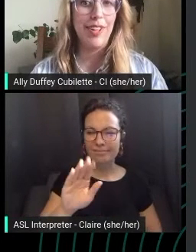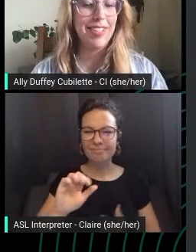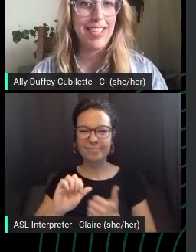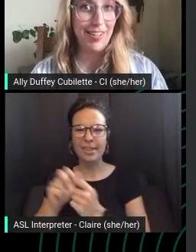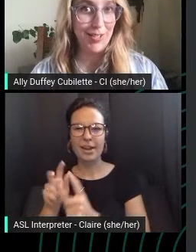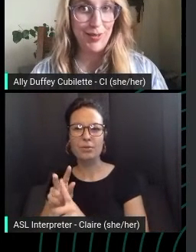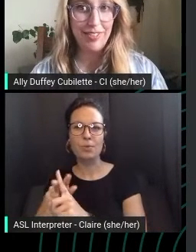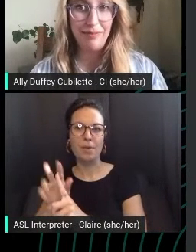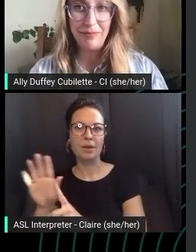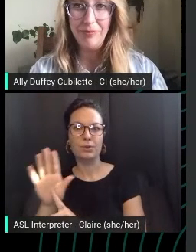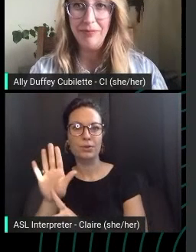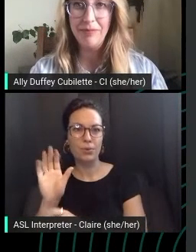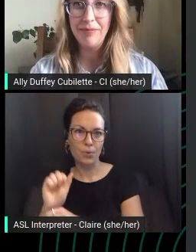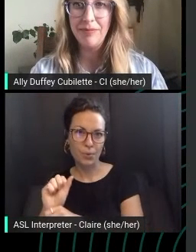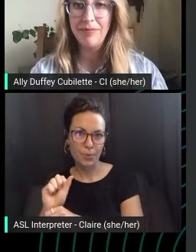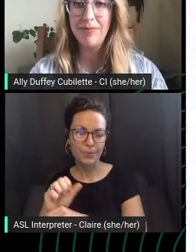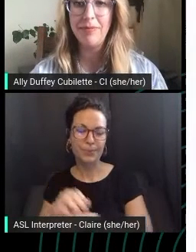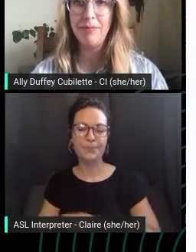So let's get into it.